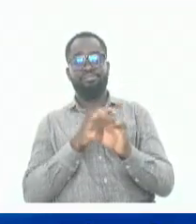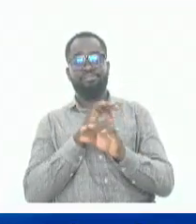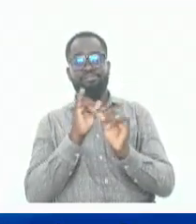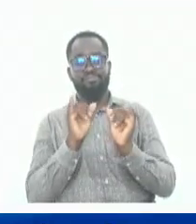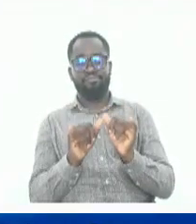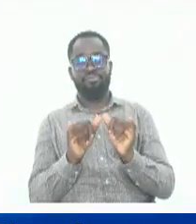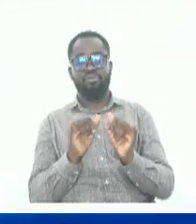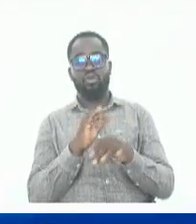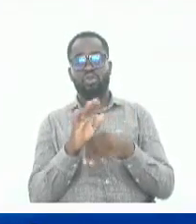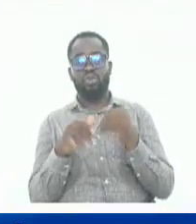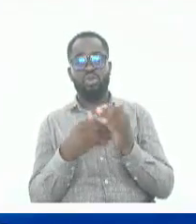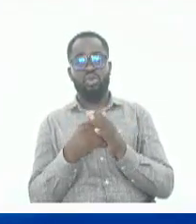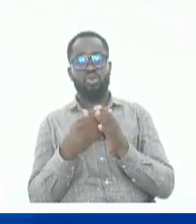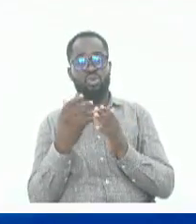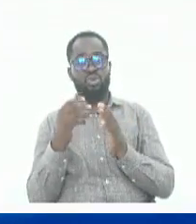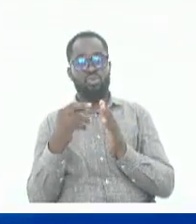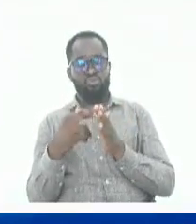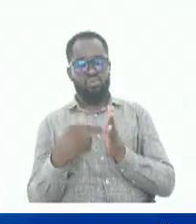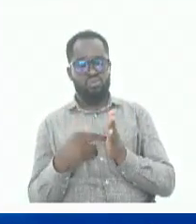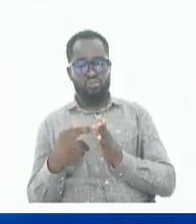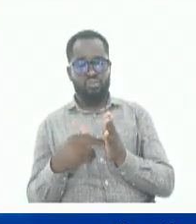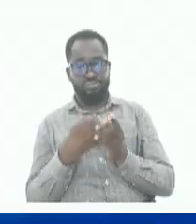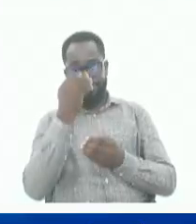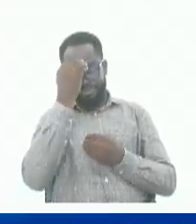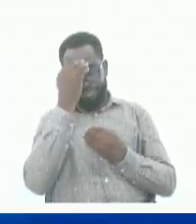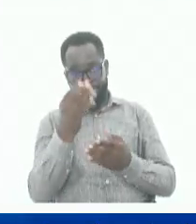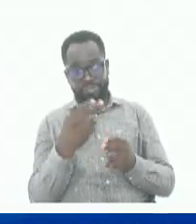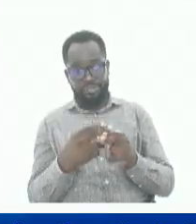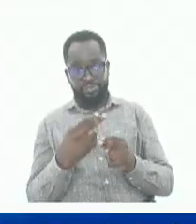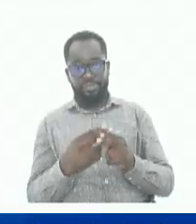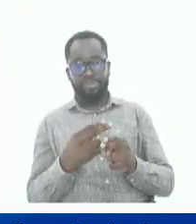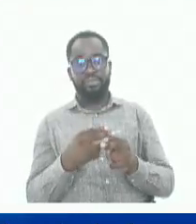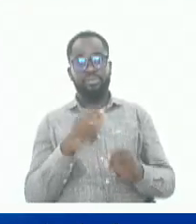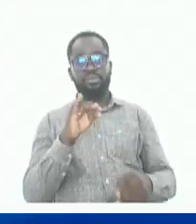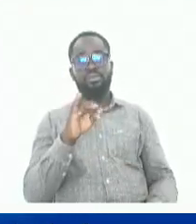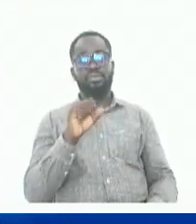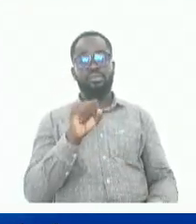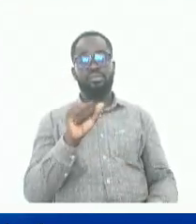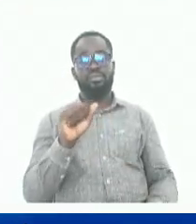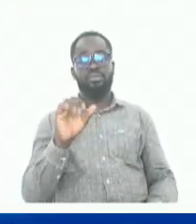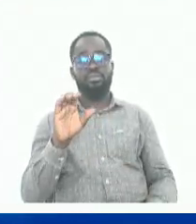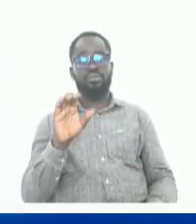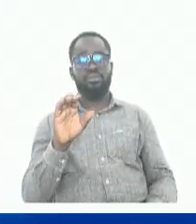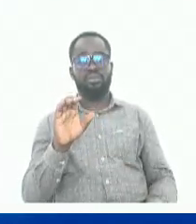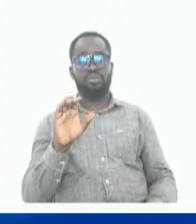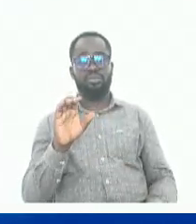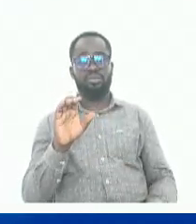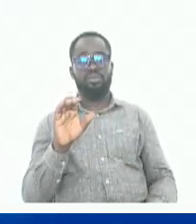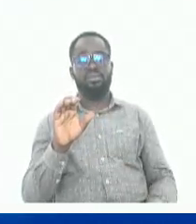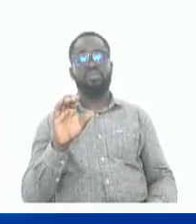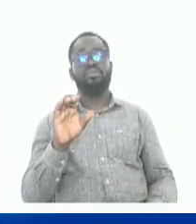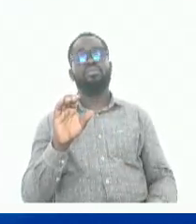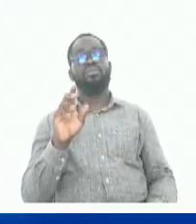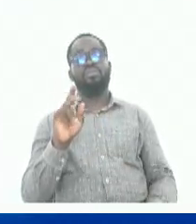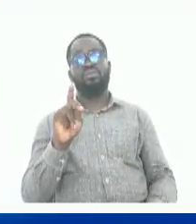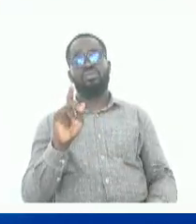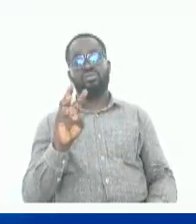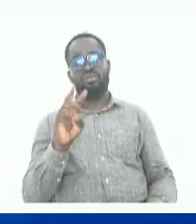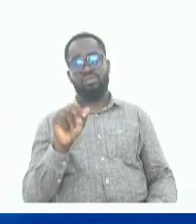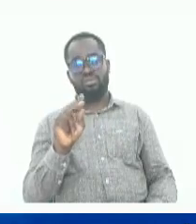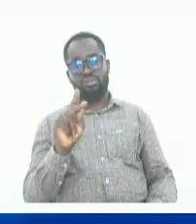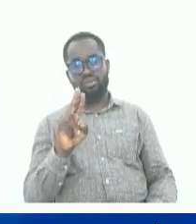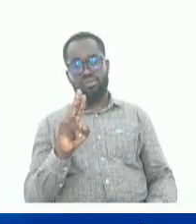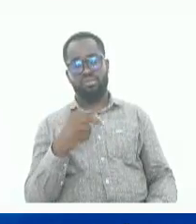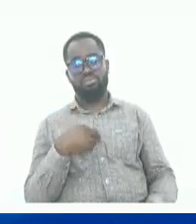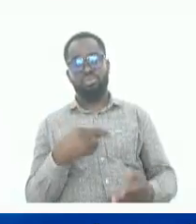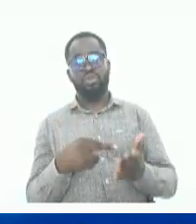All protocol observed. My name is Isaac Kwekunyakun of Assurance Hub Consult. I am representing the